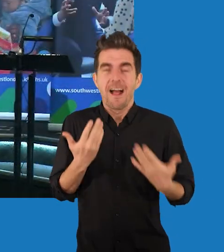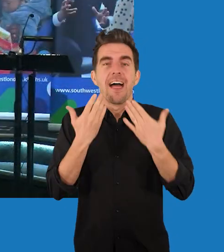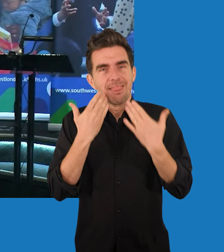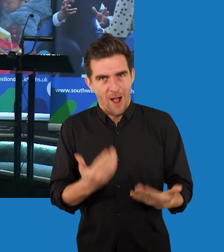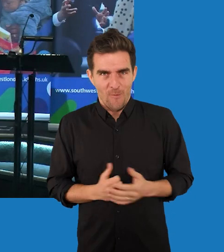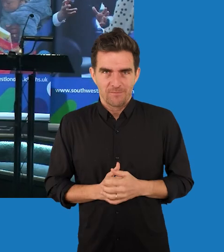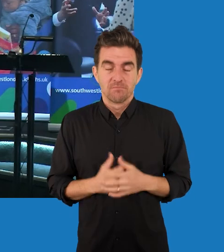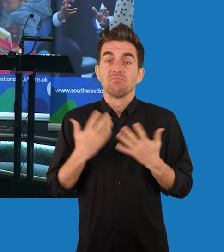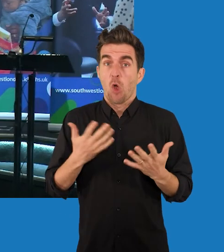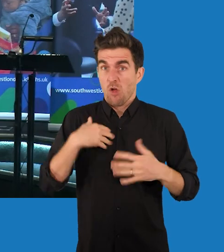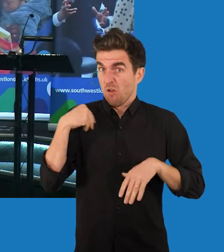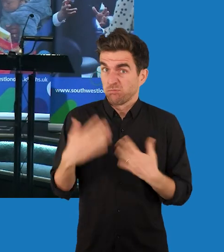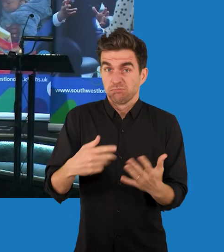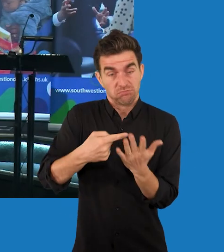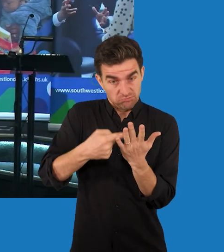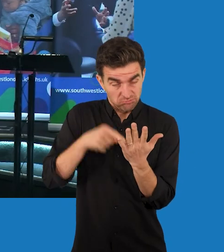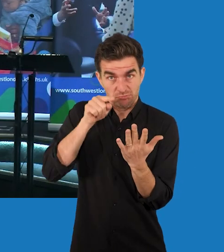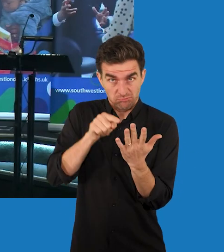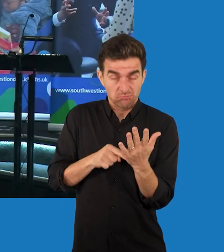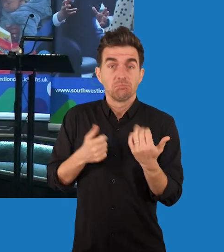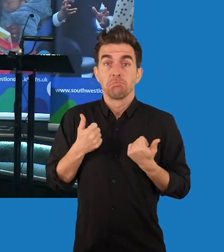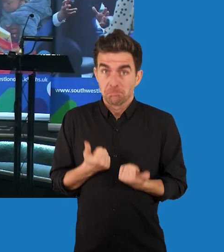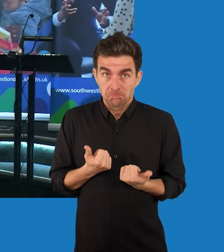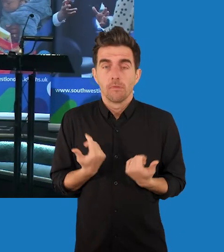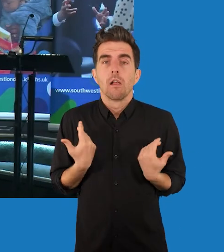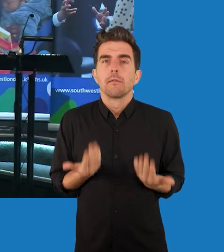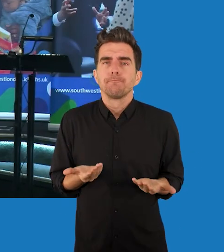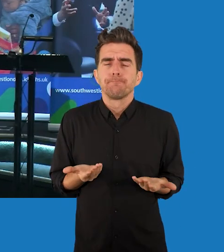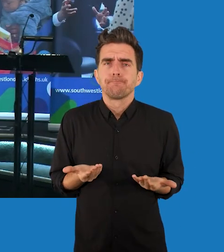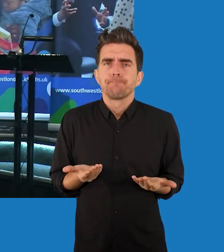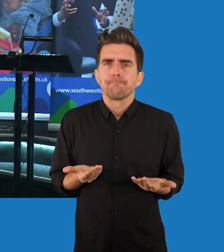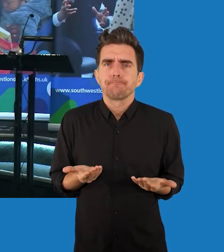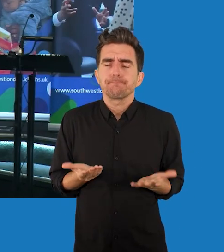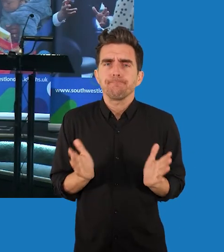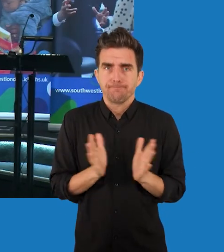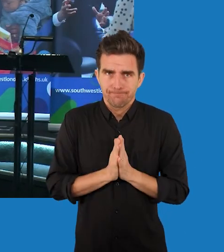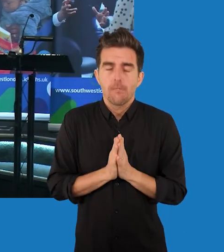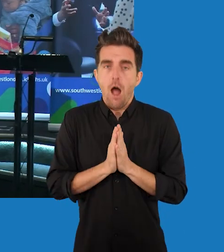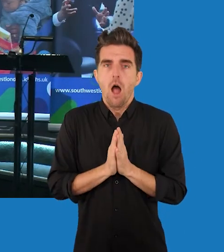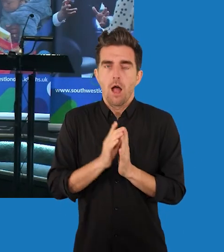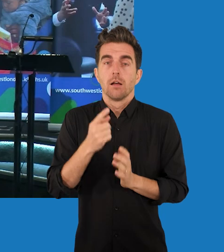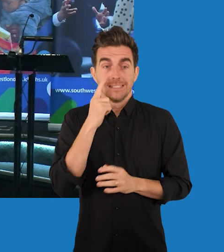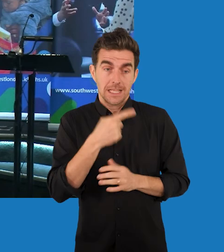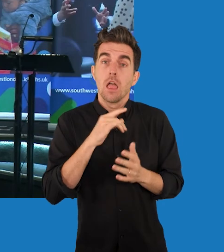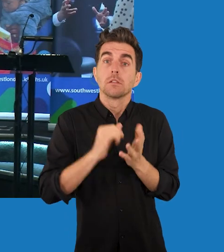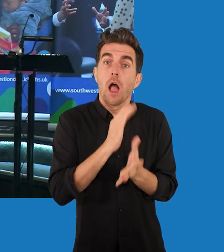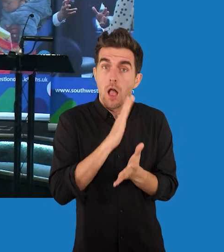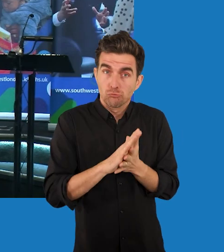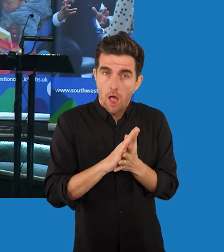Thank you for that. We will now move on to our agenda for the day. So as you can see, we've